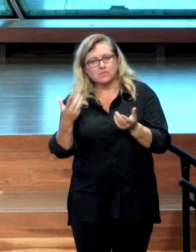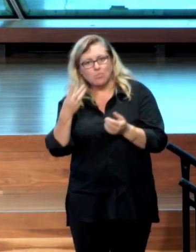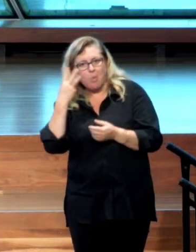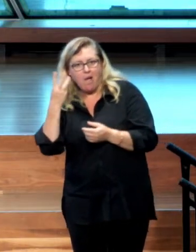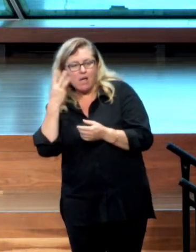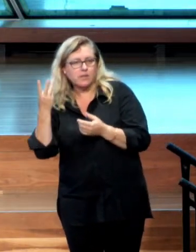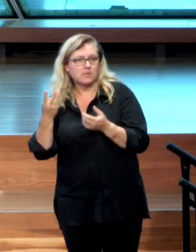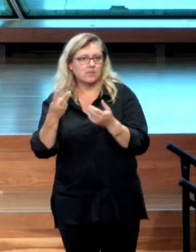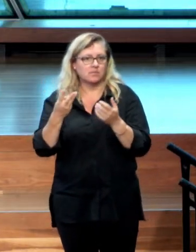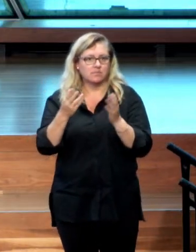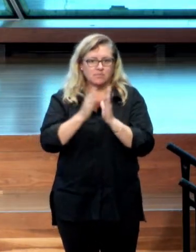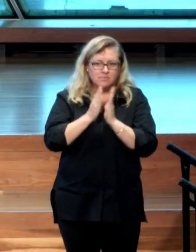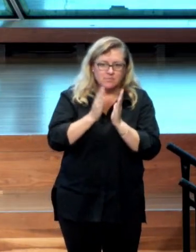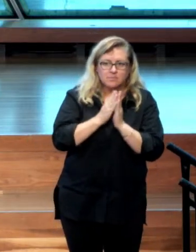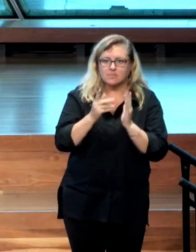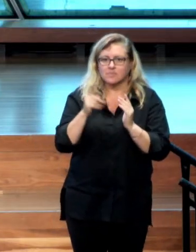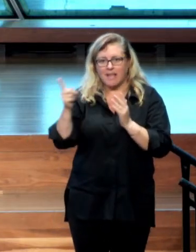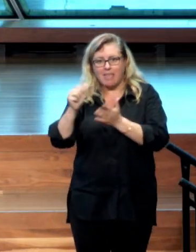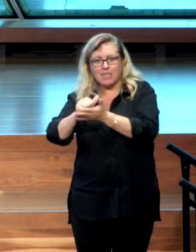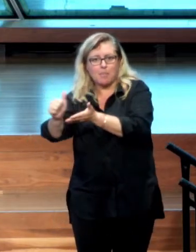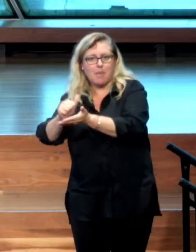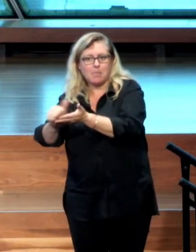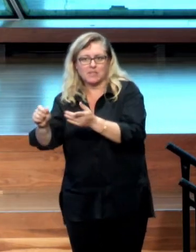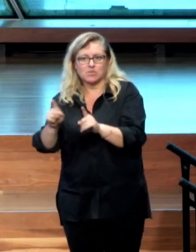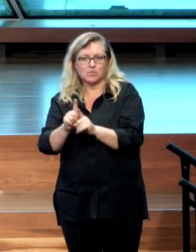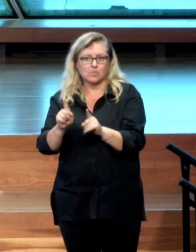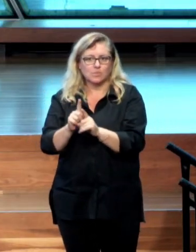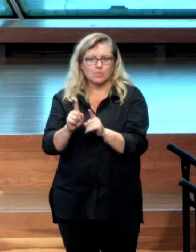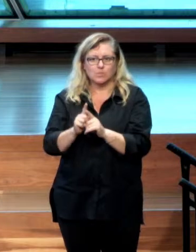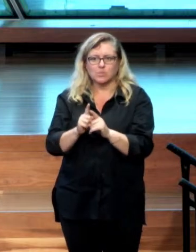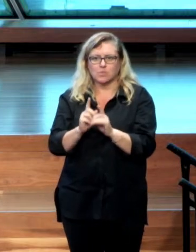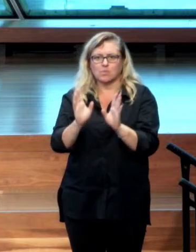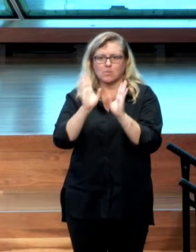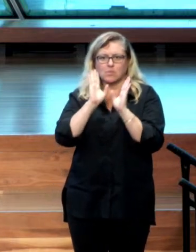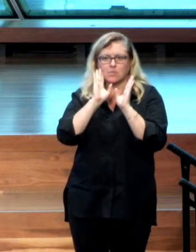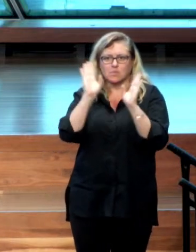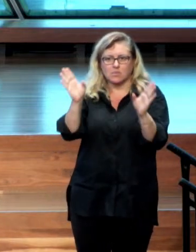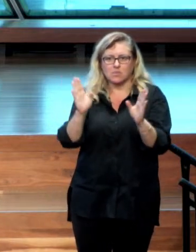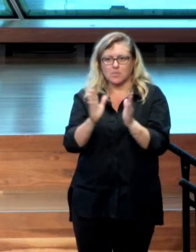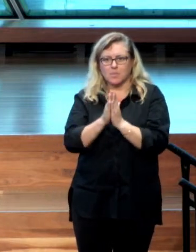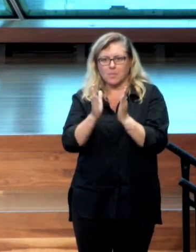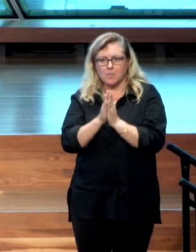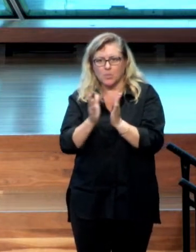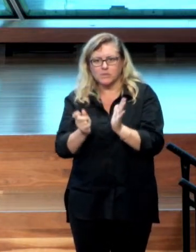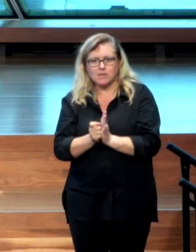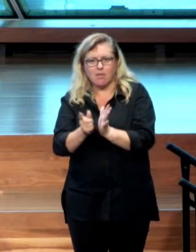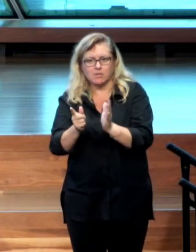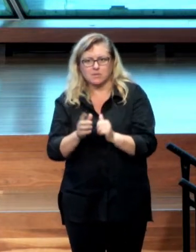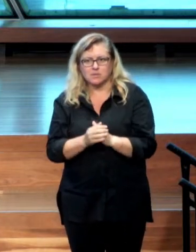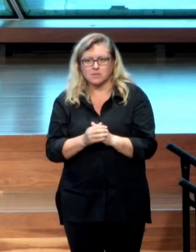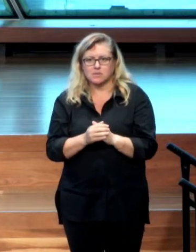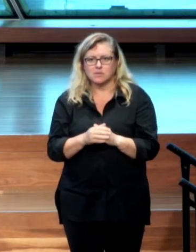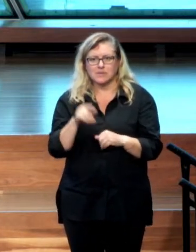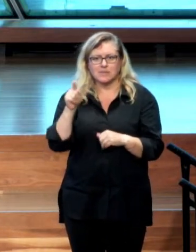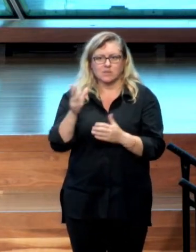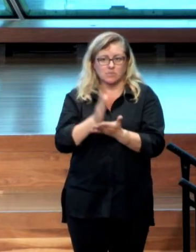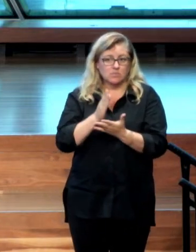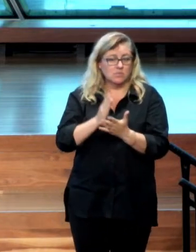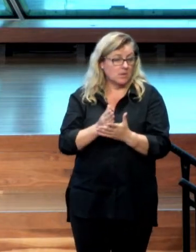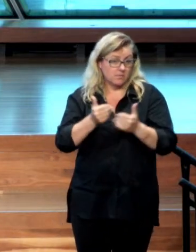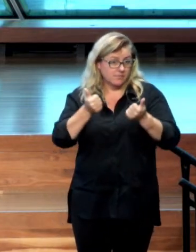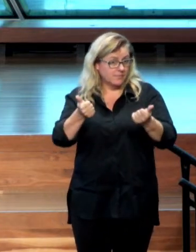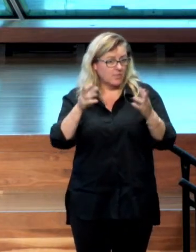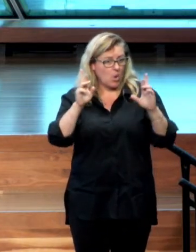great authors, along with their fearless publishers and amazing booksellers. It's a timely reminder of the sense of hope